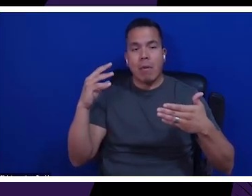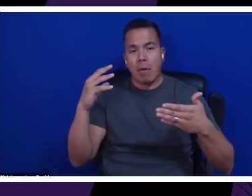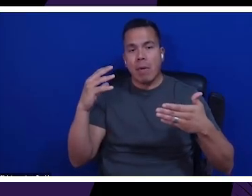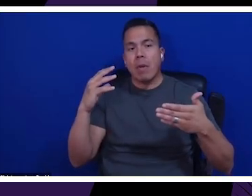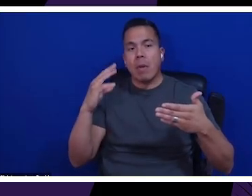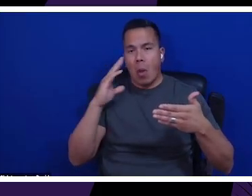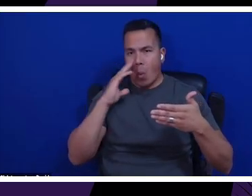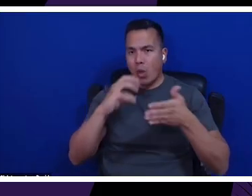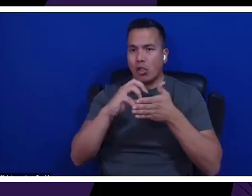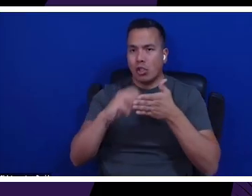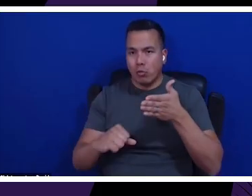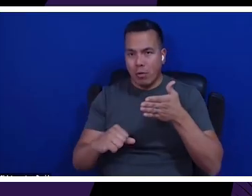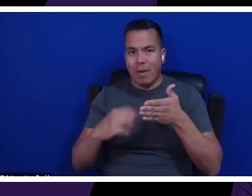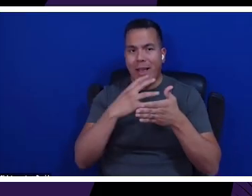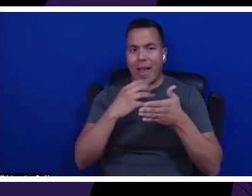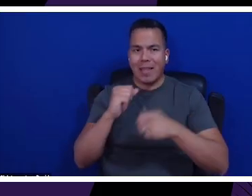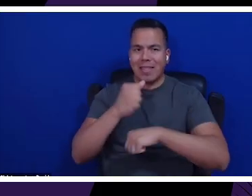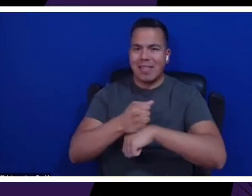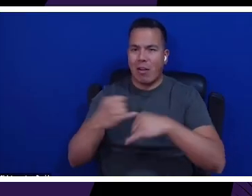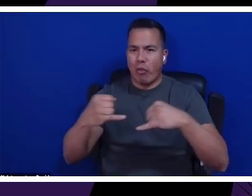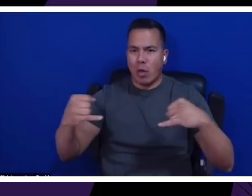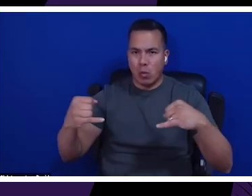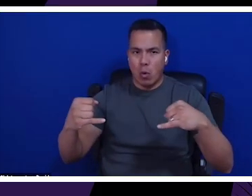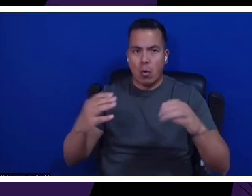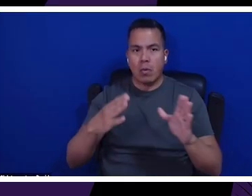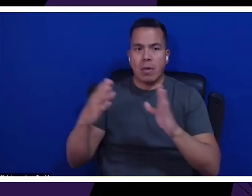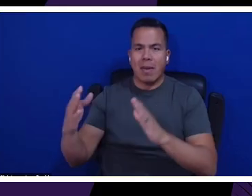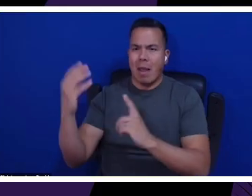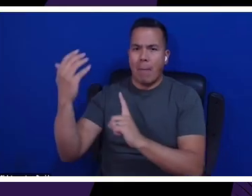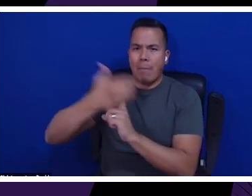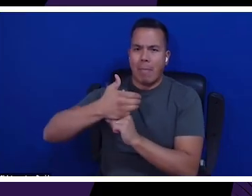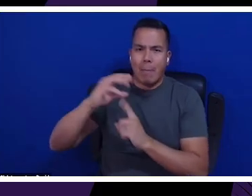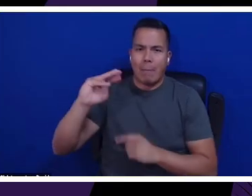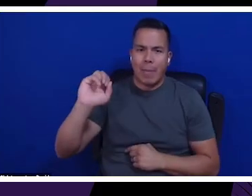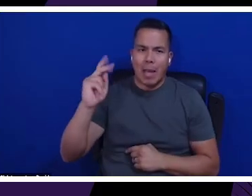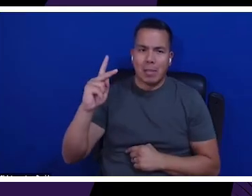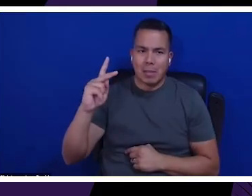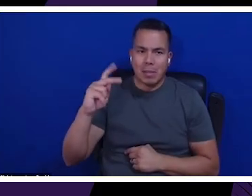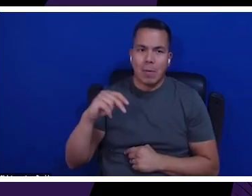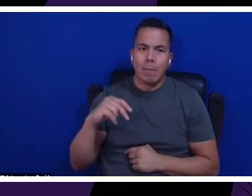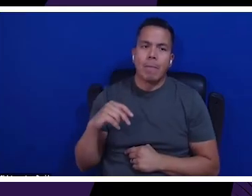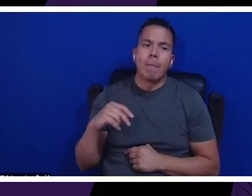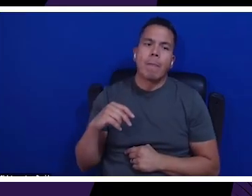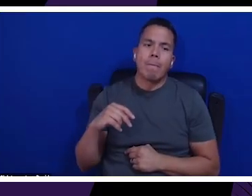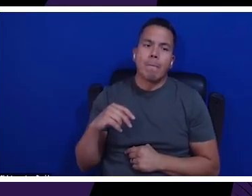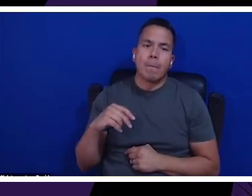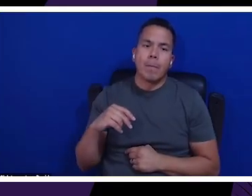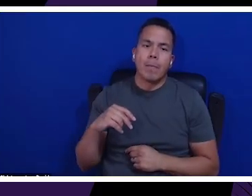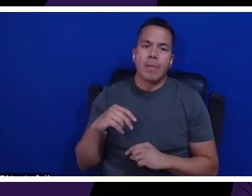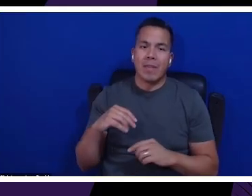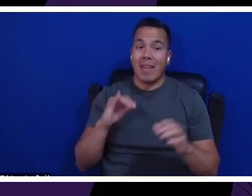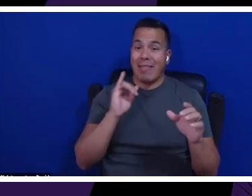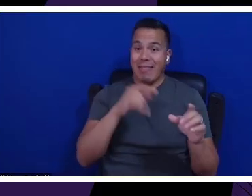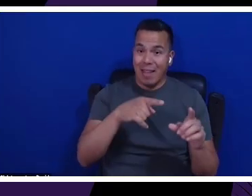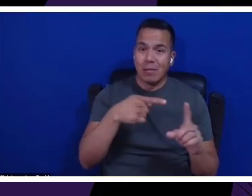perform a subtraction and a threshold, and now you have a mask. That is the source for the fluid